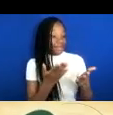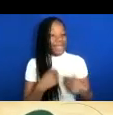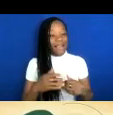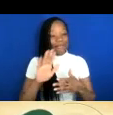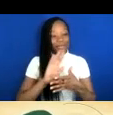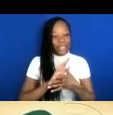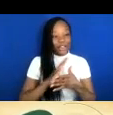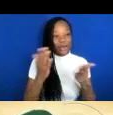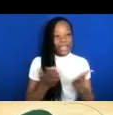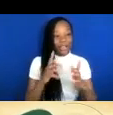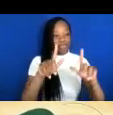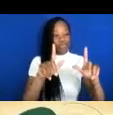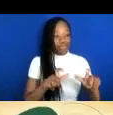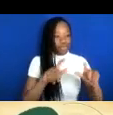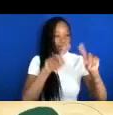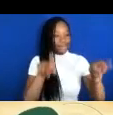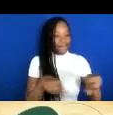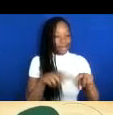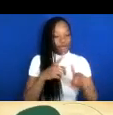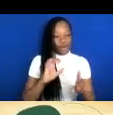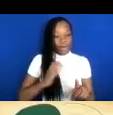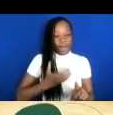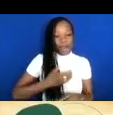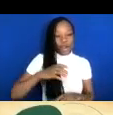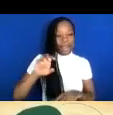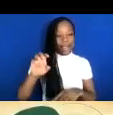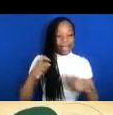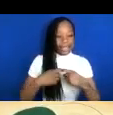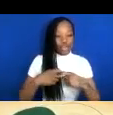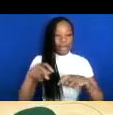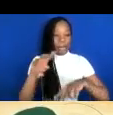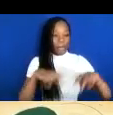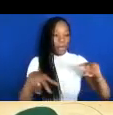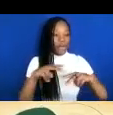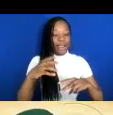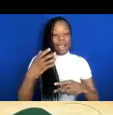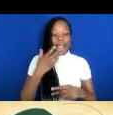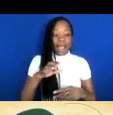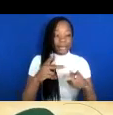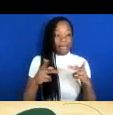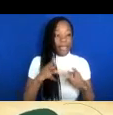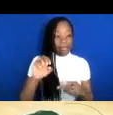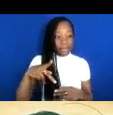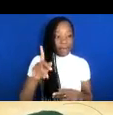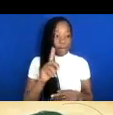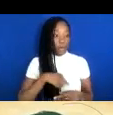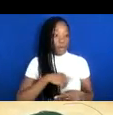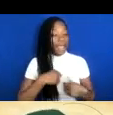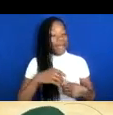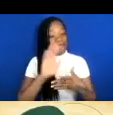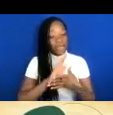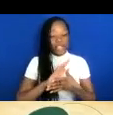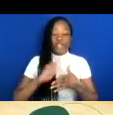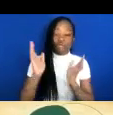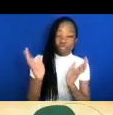video, a screenshot here from our electronic monitoring hotspots map, where we've got a video of you talking and sharing with people,